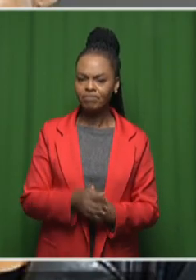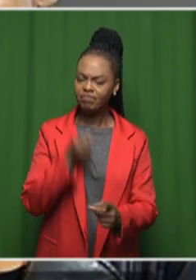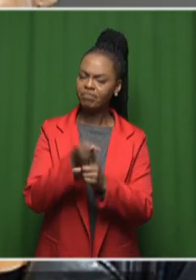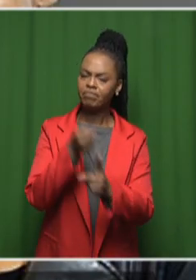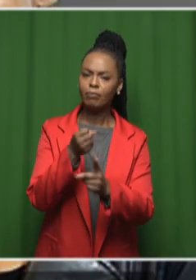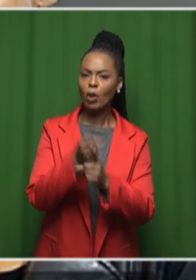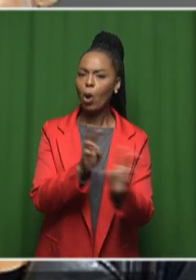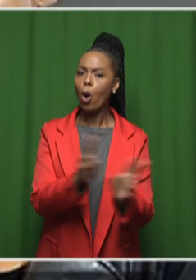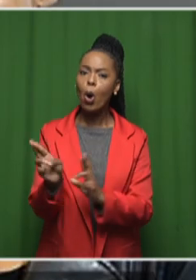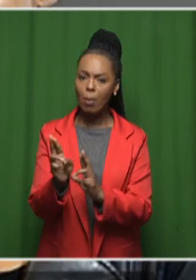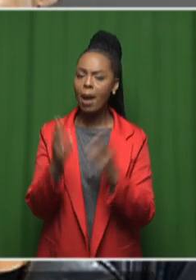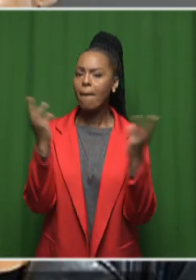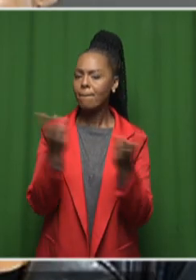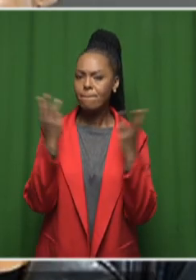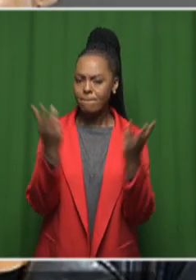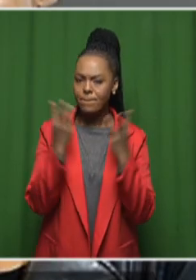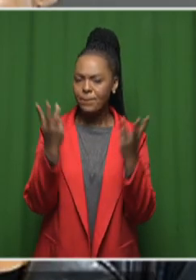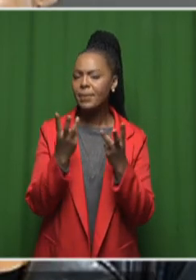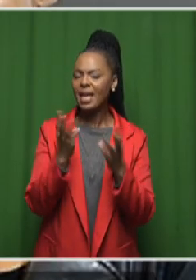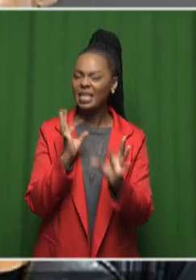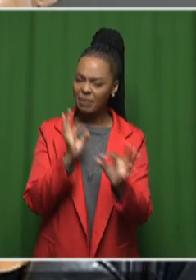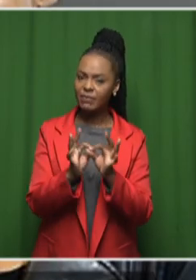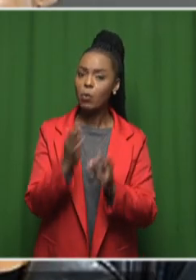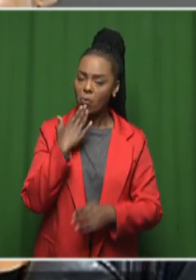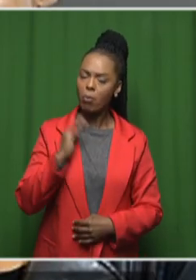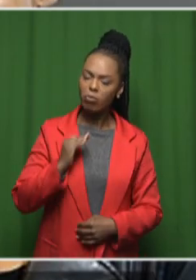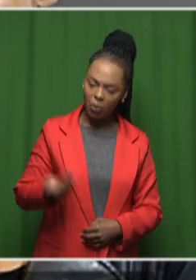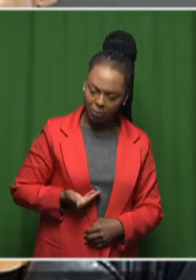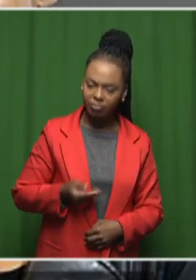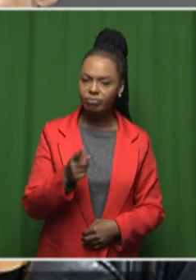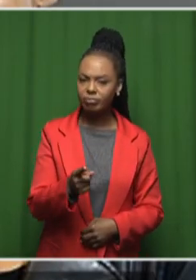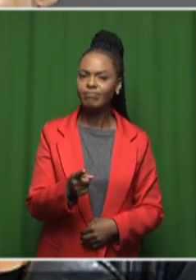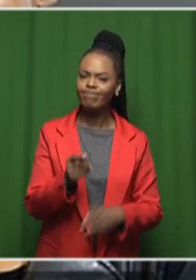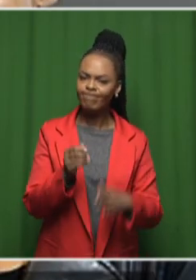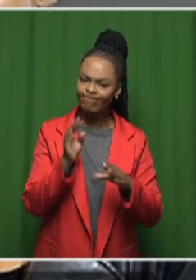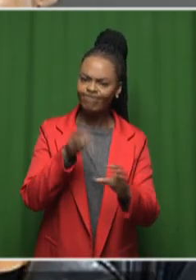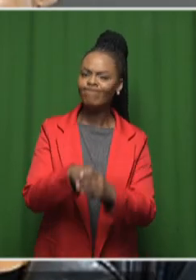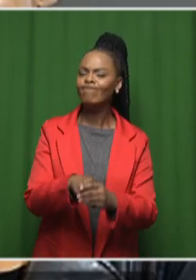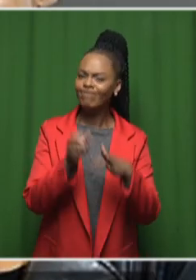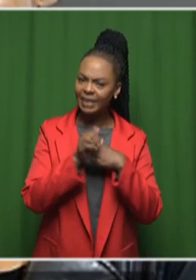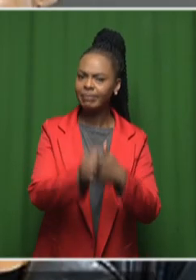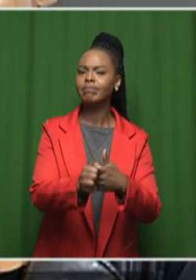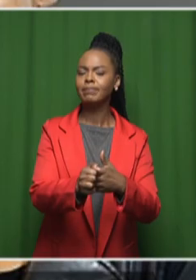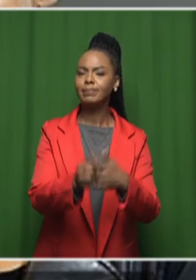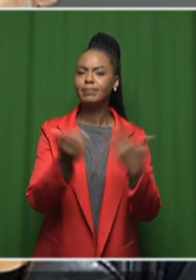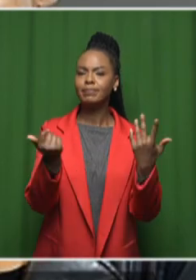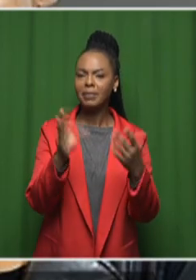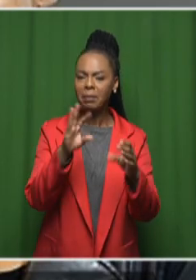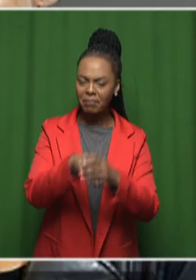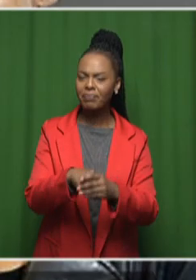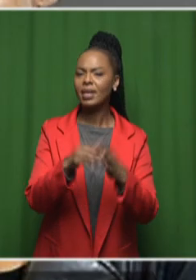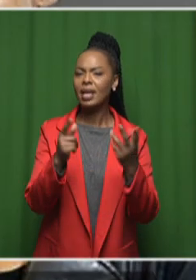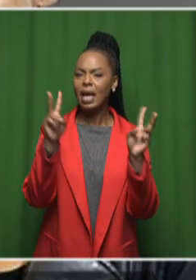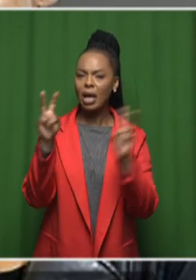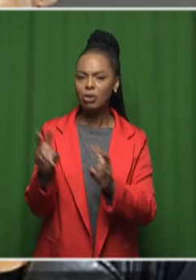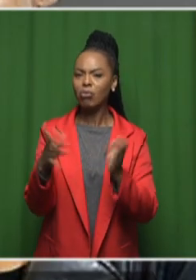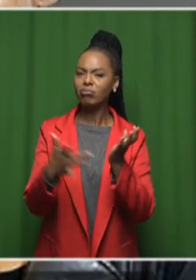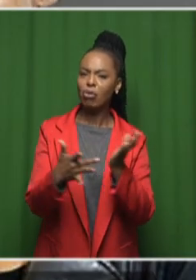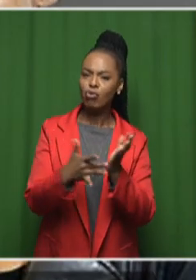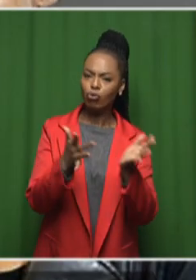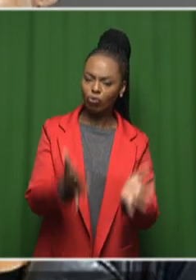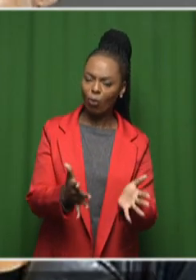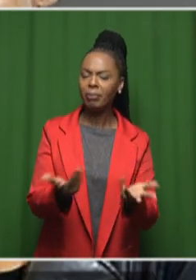that people, women specifically, take on these like the paths that